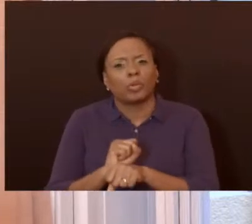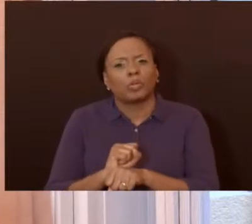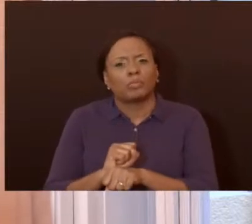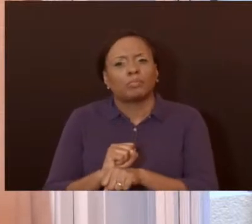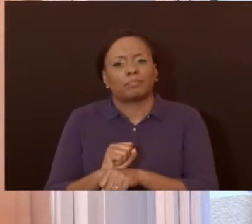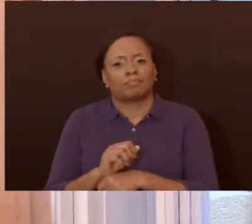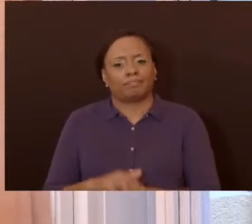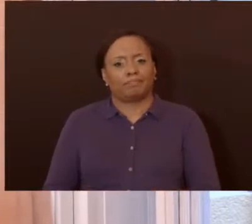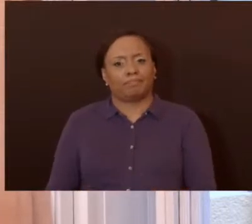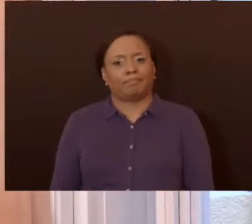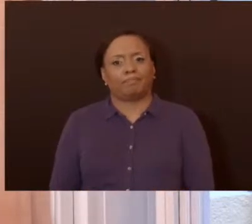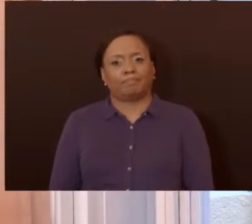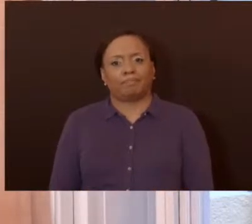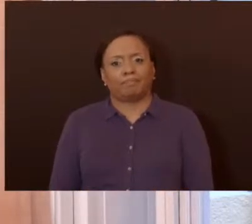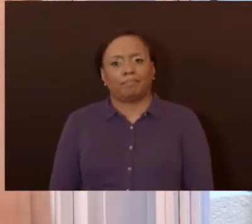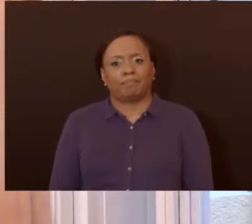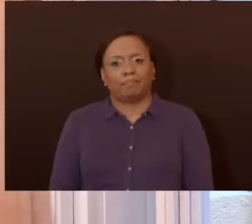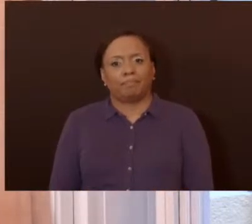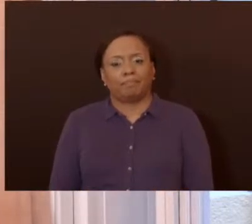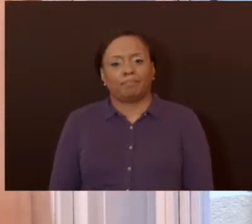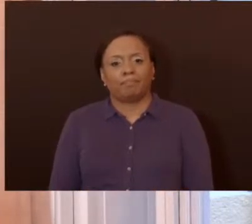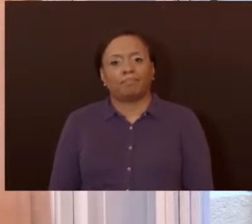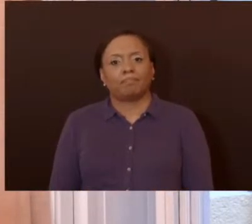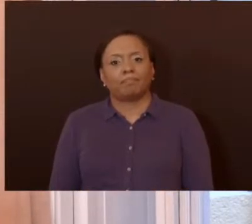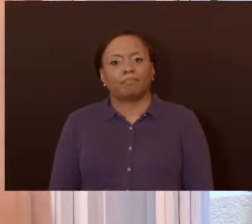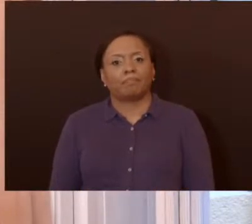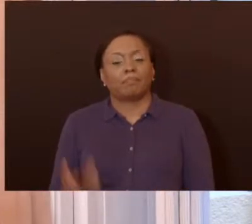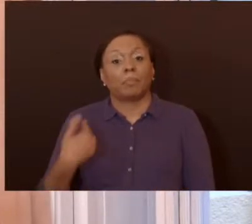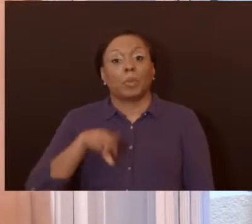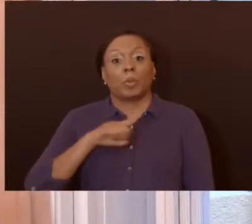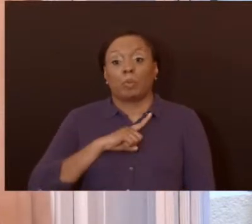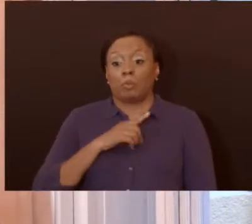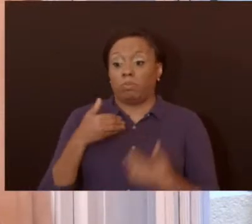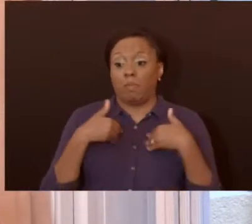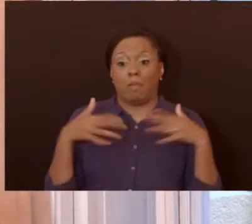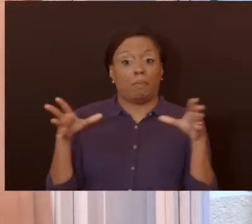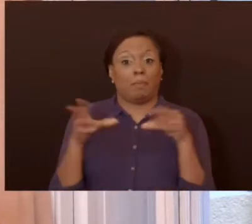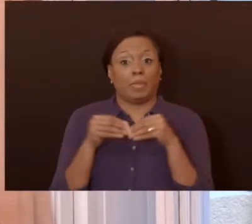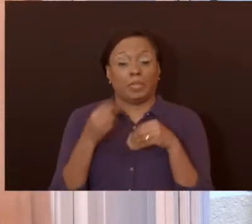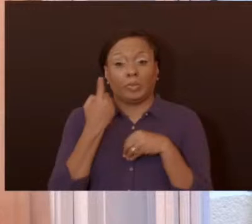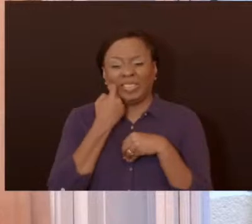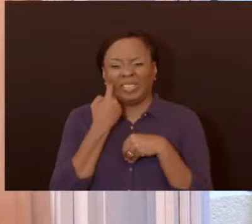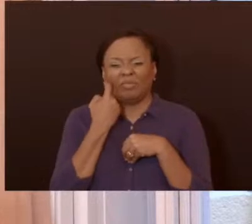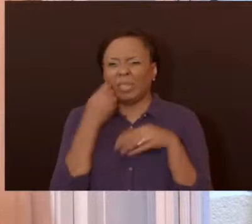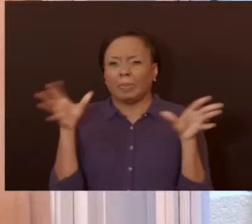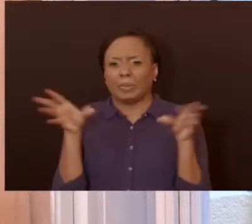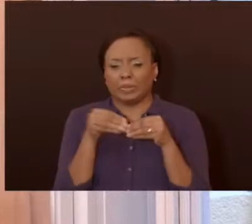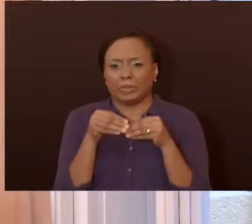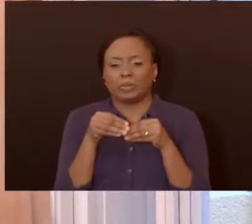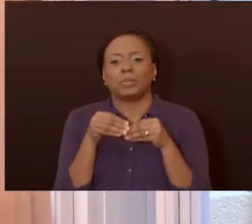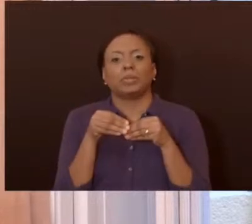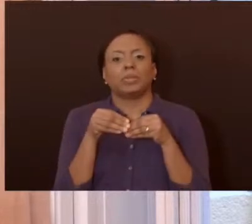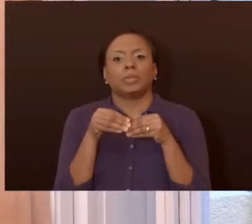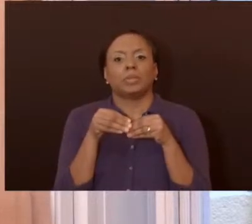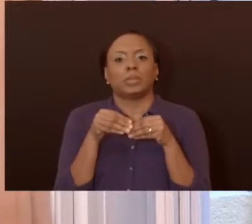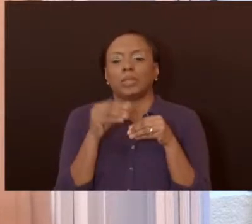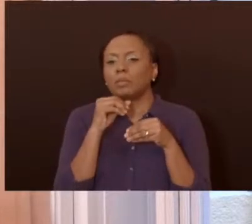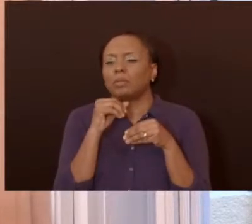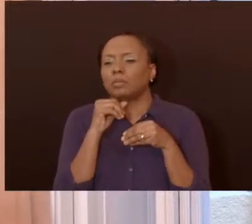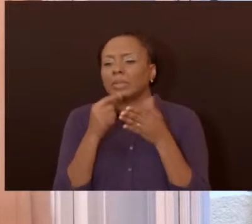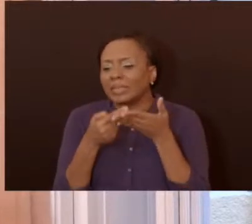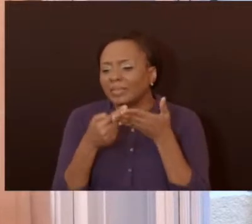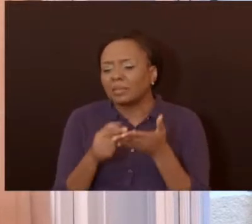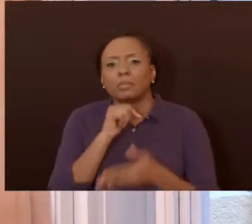said, the meeting of the Cabinet Subcommittee, we are looking at all elements in terms of not only